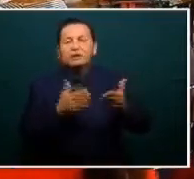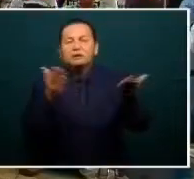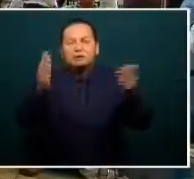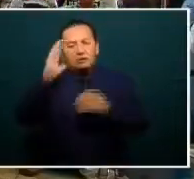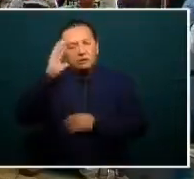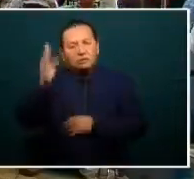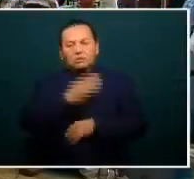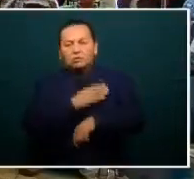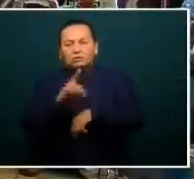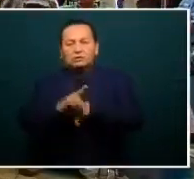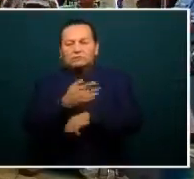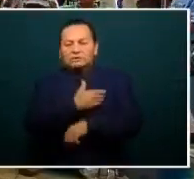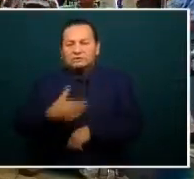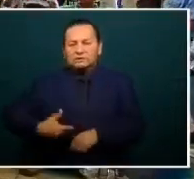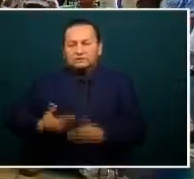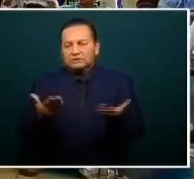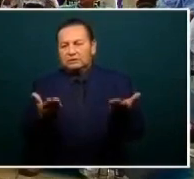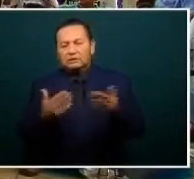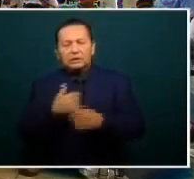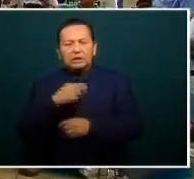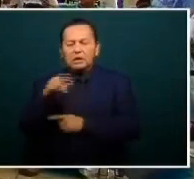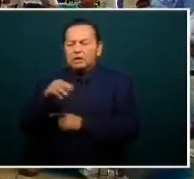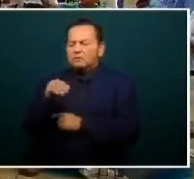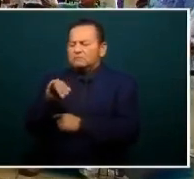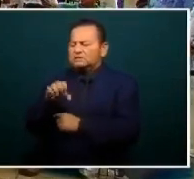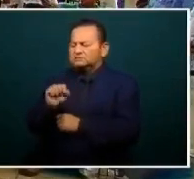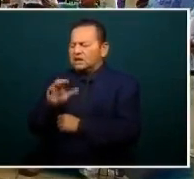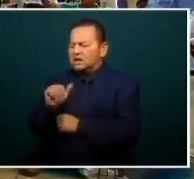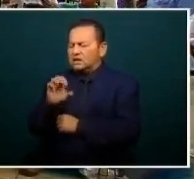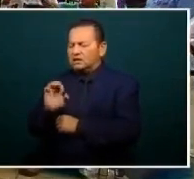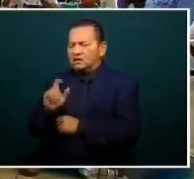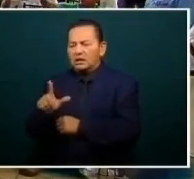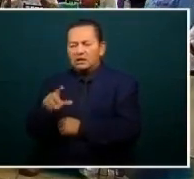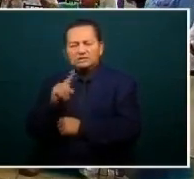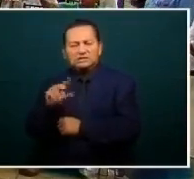and we'll end on the left. Okay.